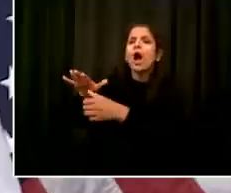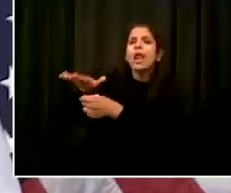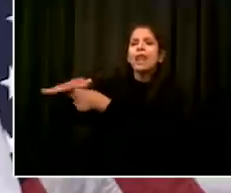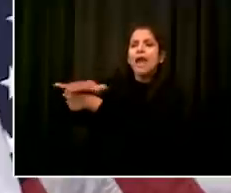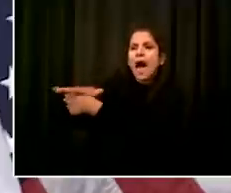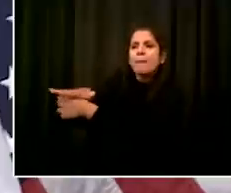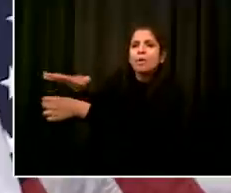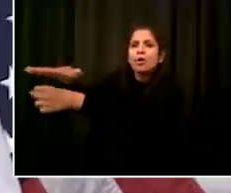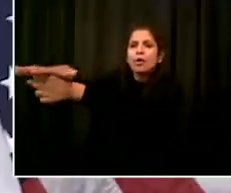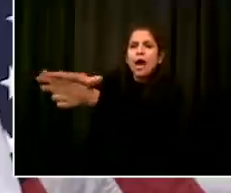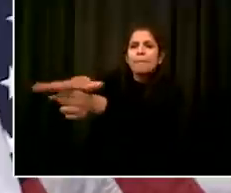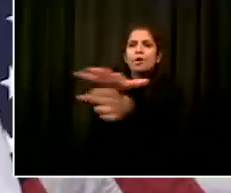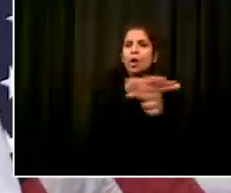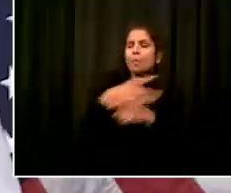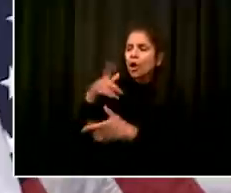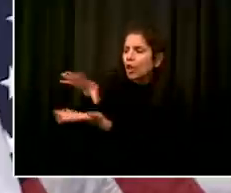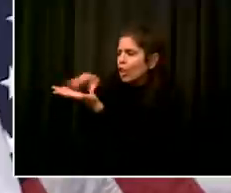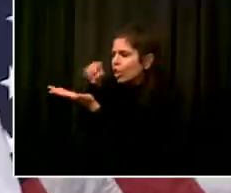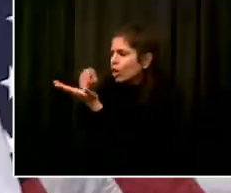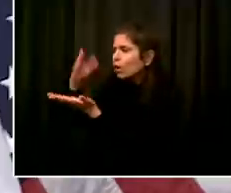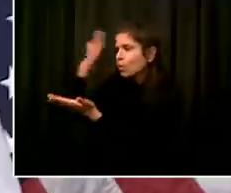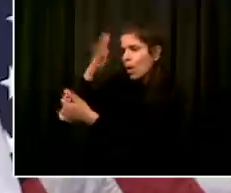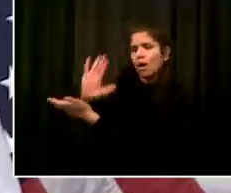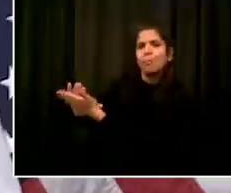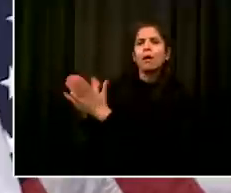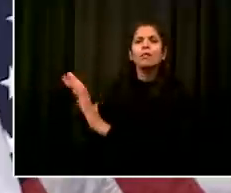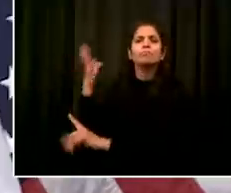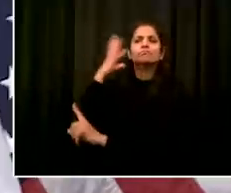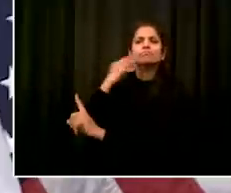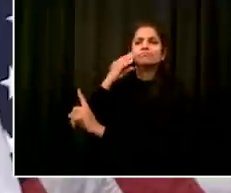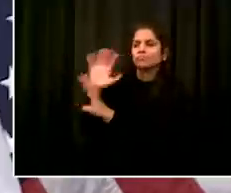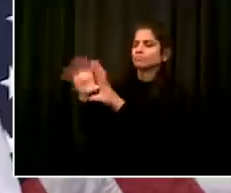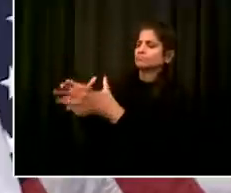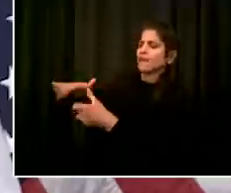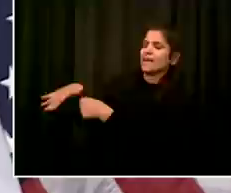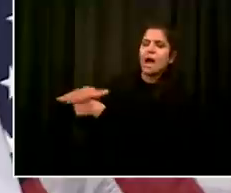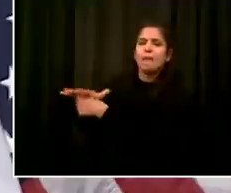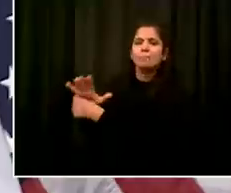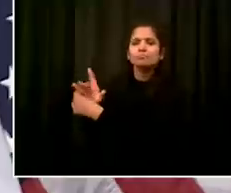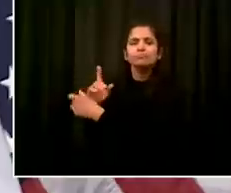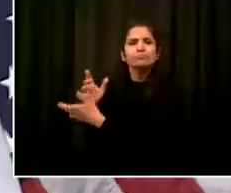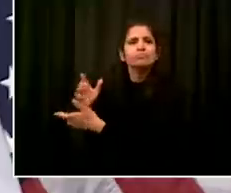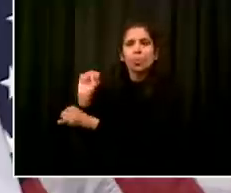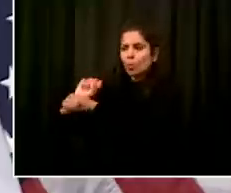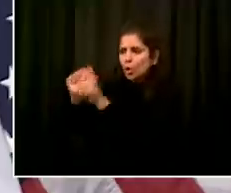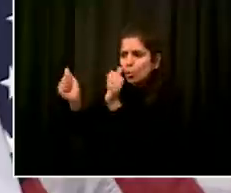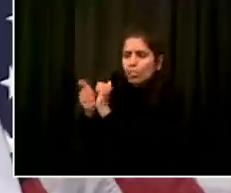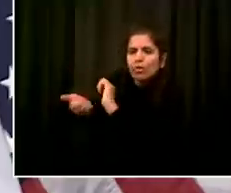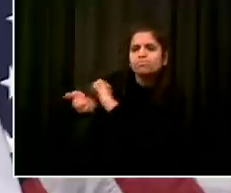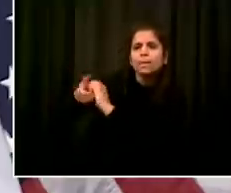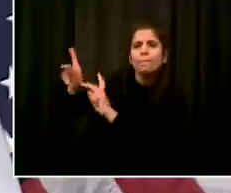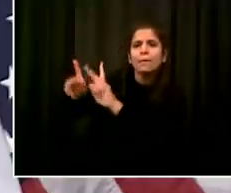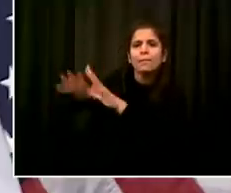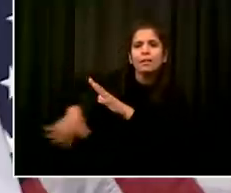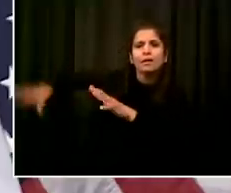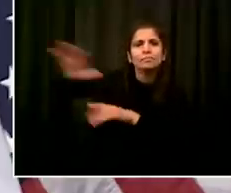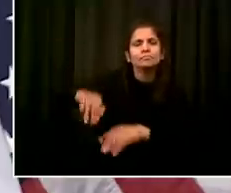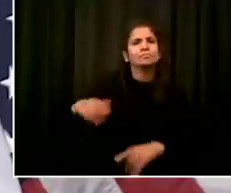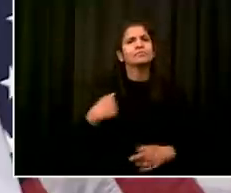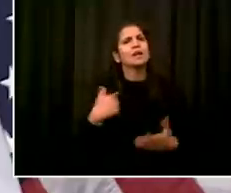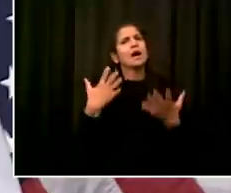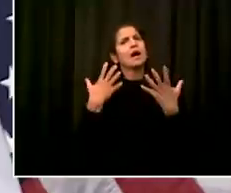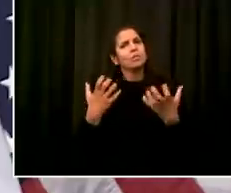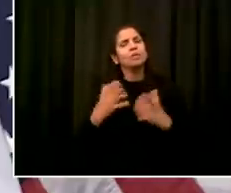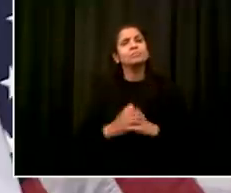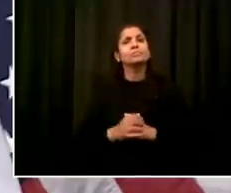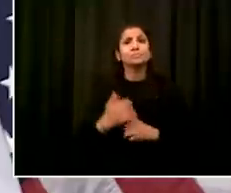work with. If we don't, Gloria, it's a very, very difficult situation. But I'm going to keep